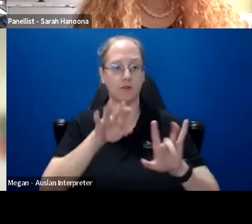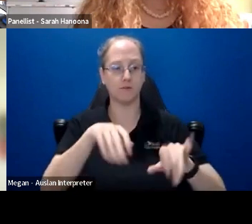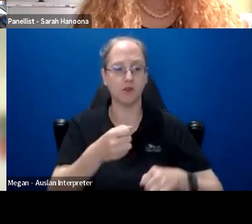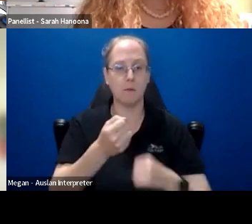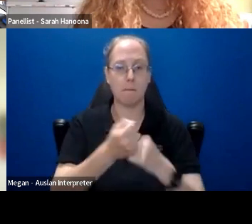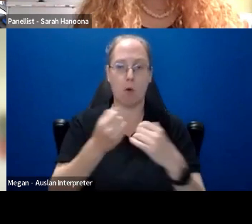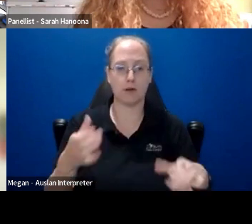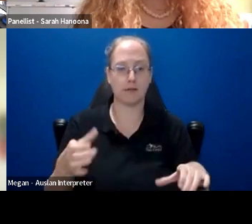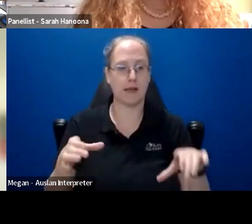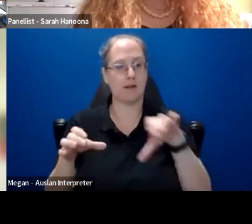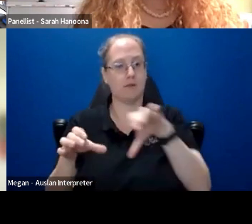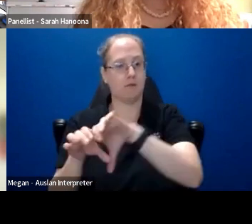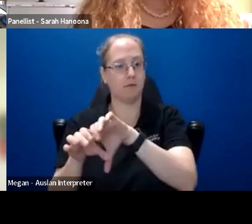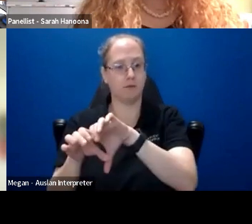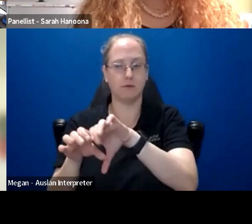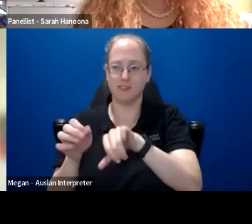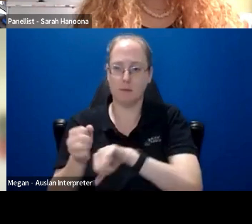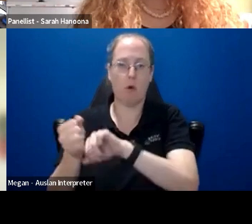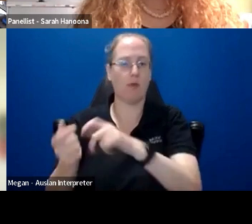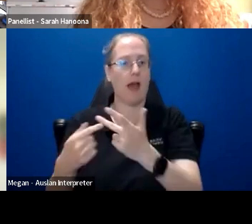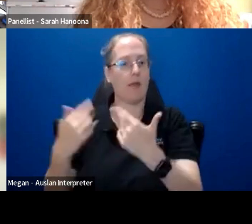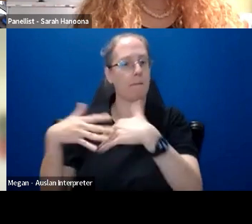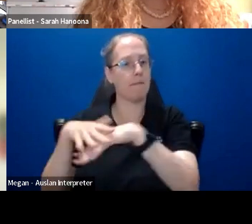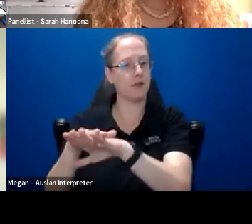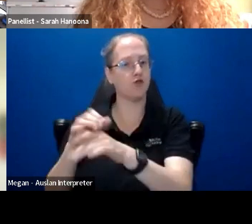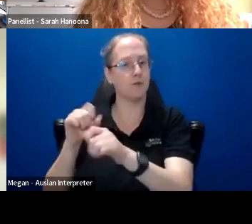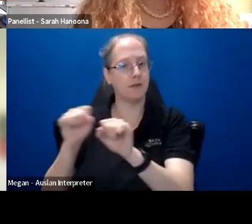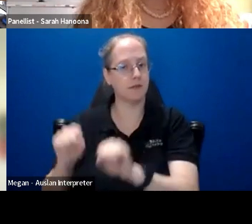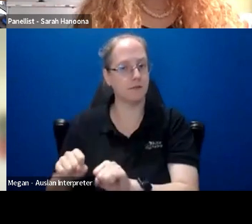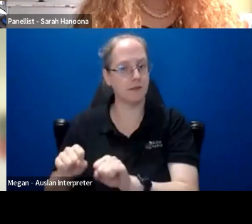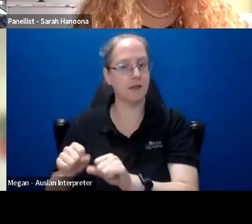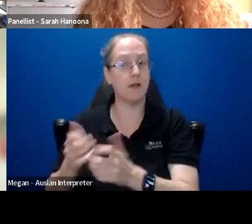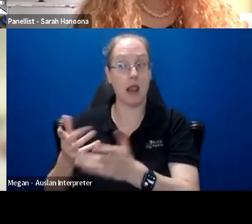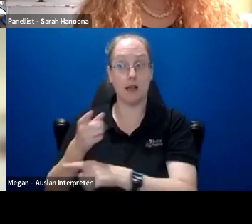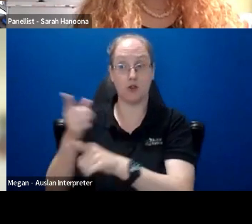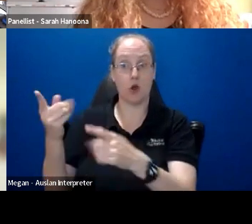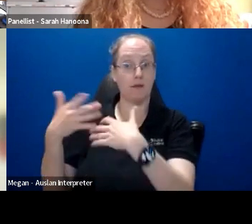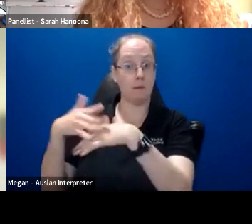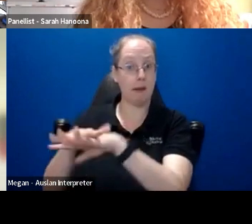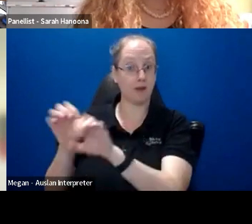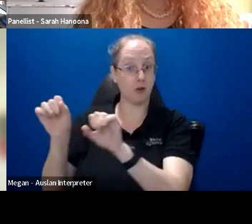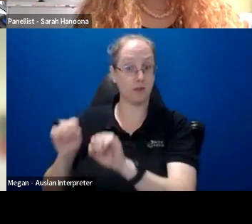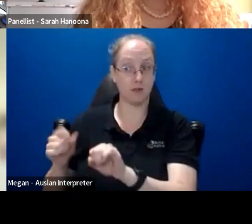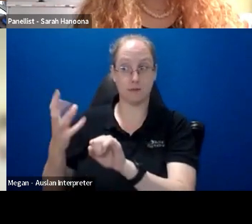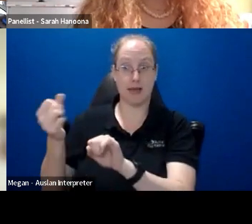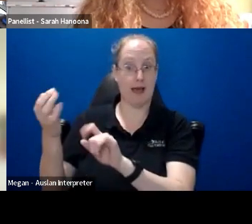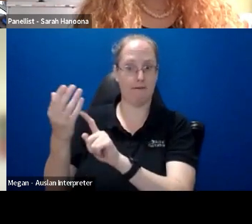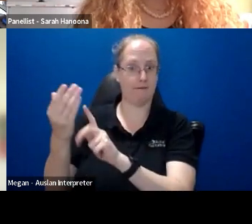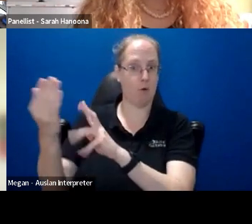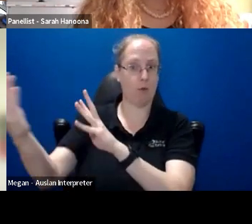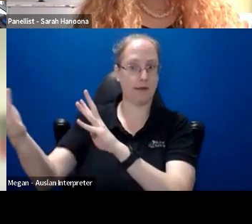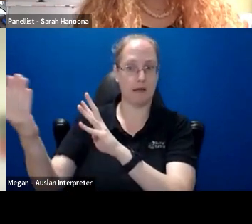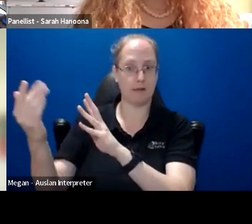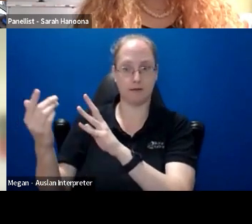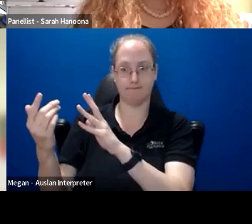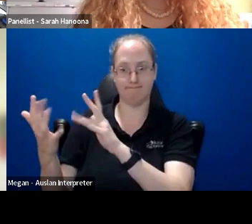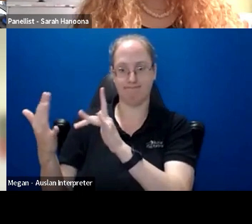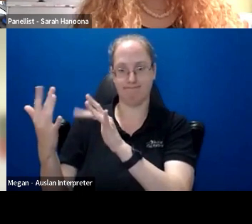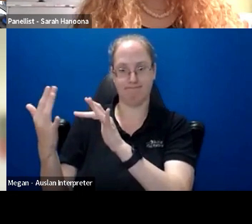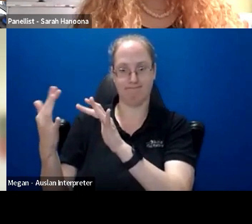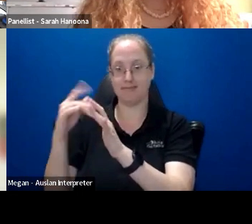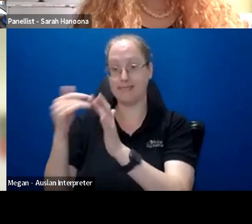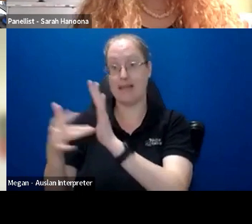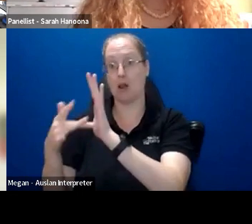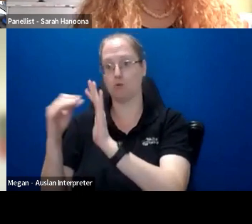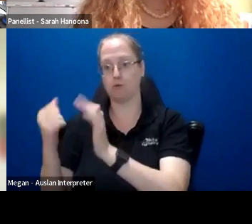way that enables them to bring what they have to offer, which is a whole level of other technical and